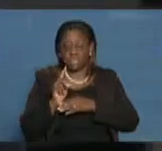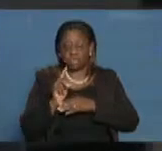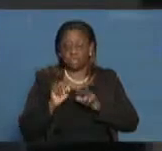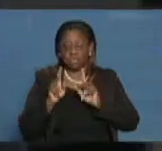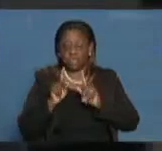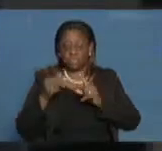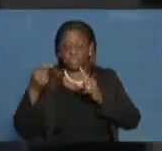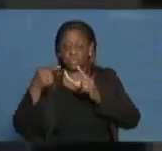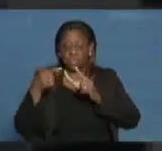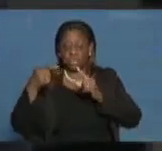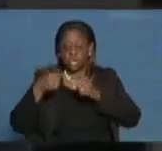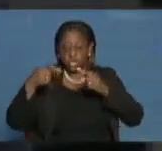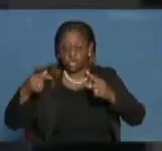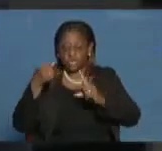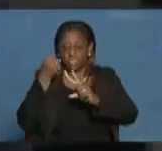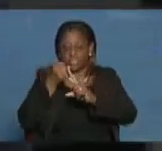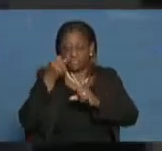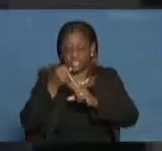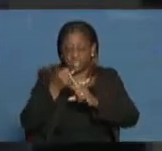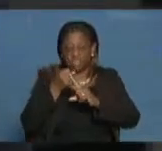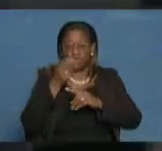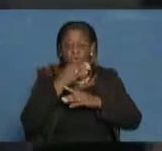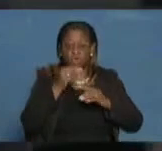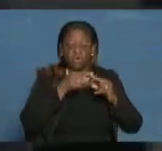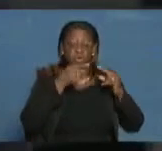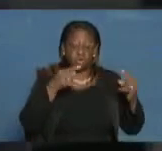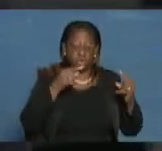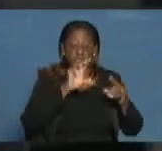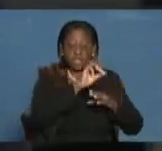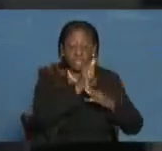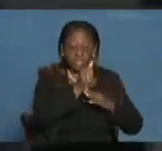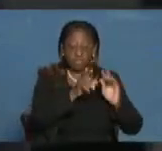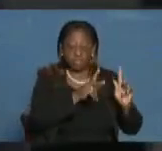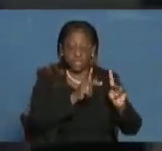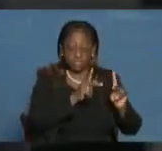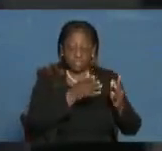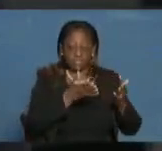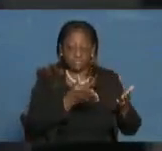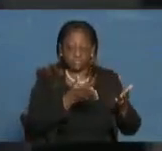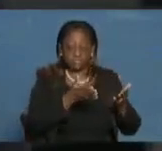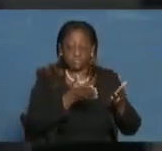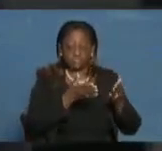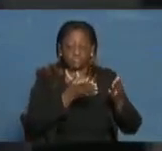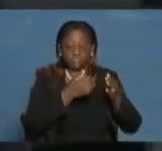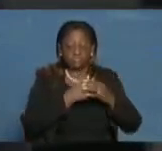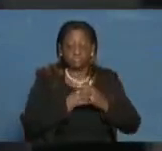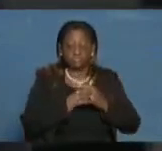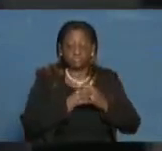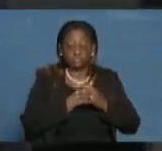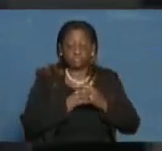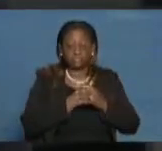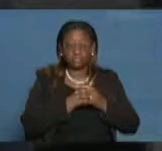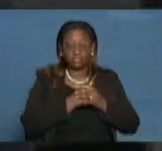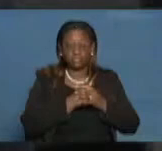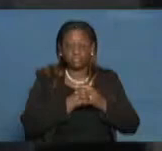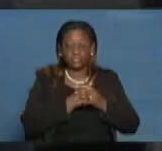self-harm or interaction with other inmates. They call them residents now. That